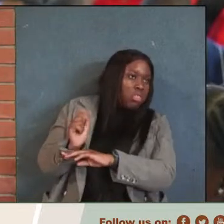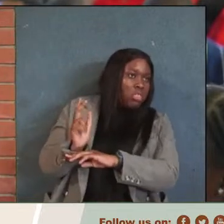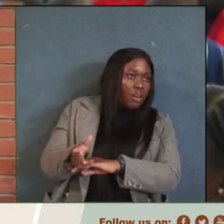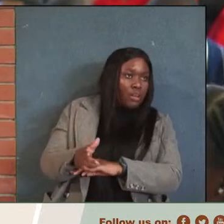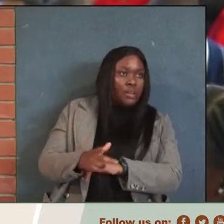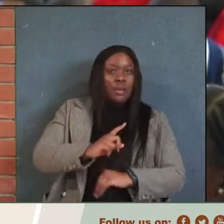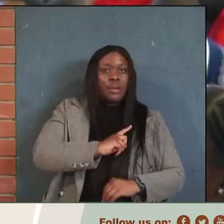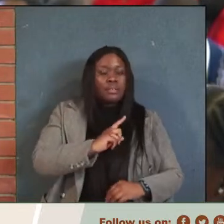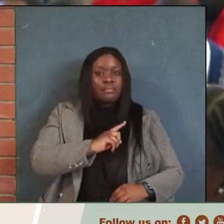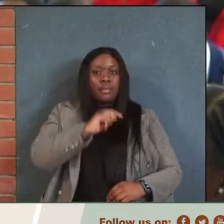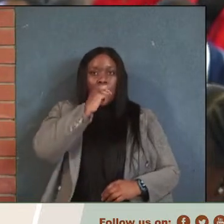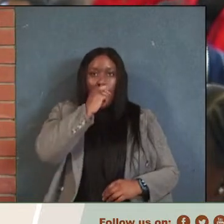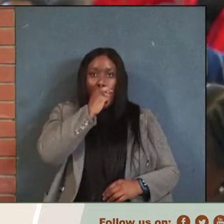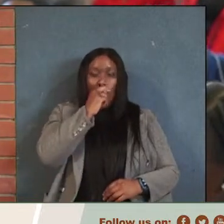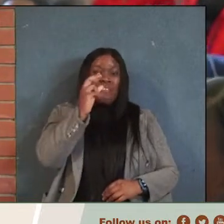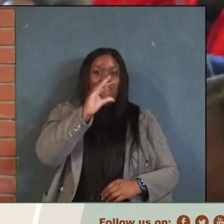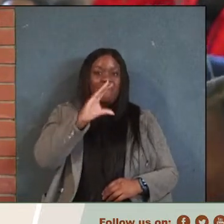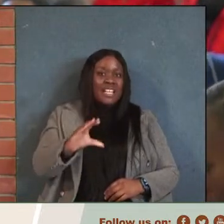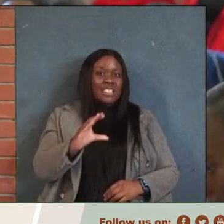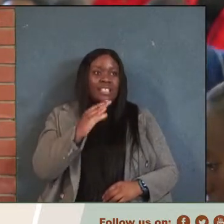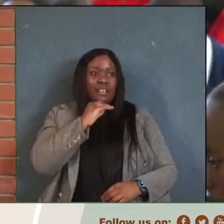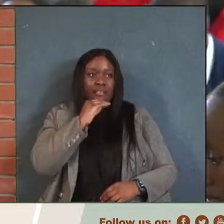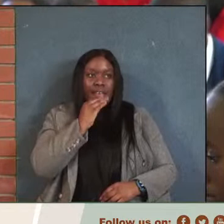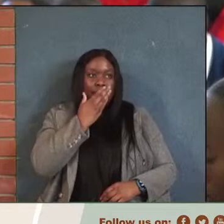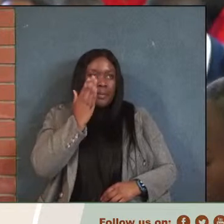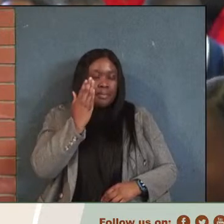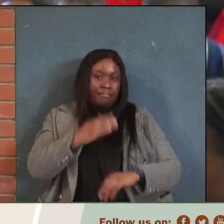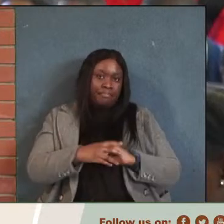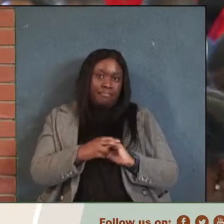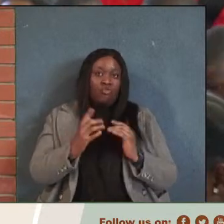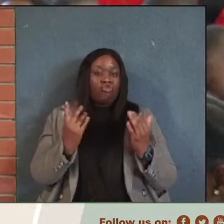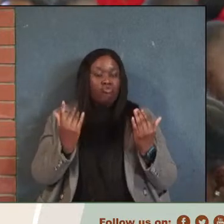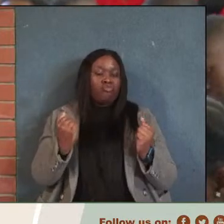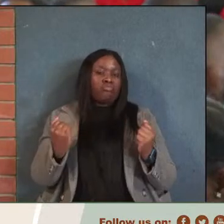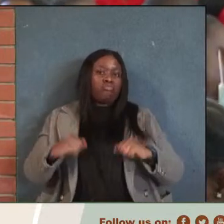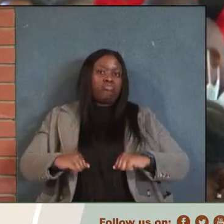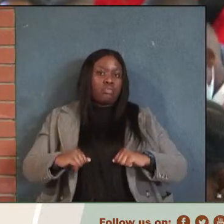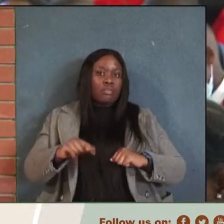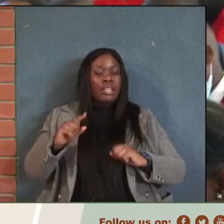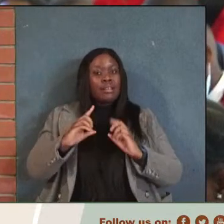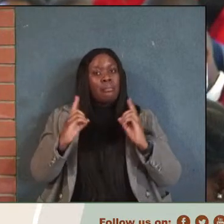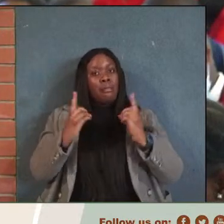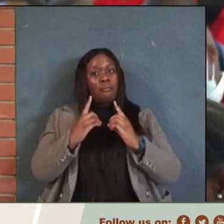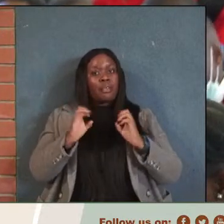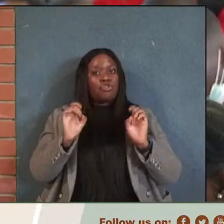results is limited funding. We do agree that the Department of Education is